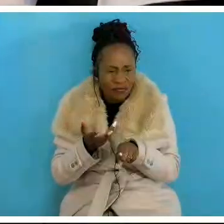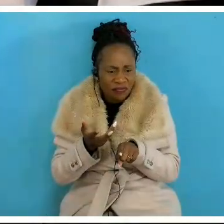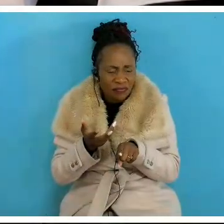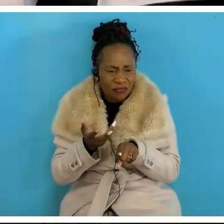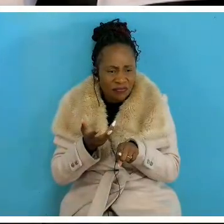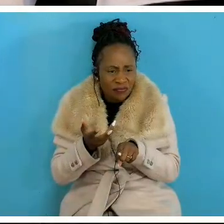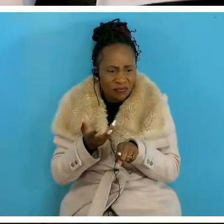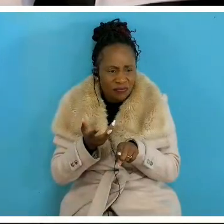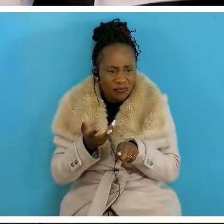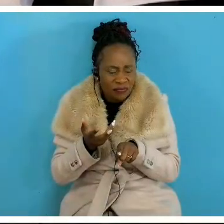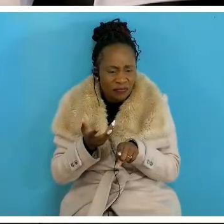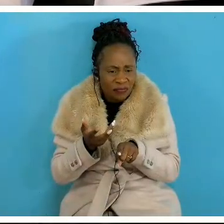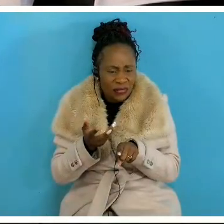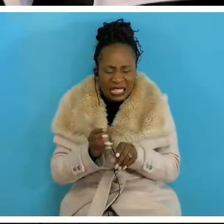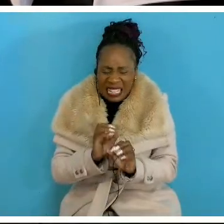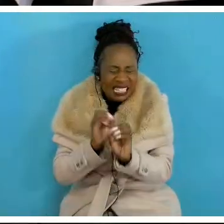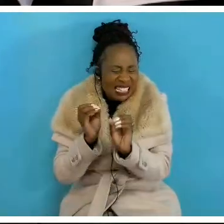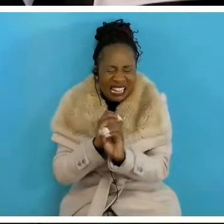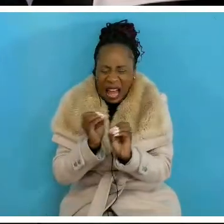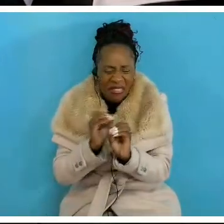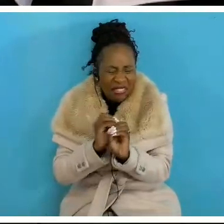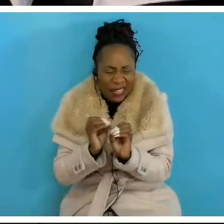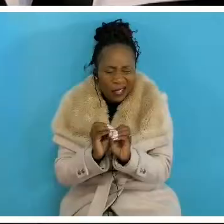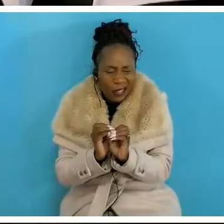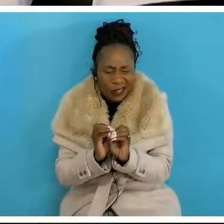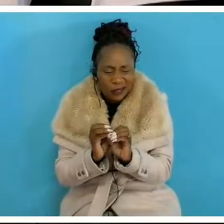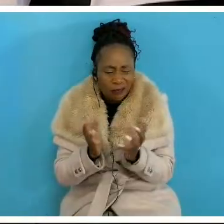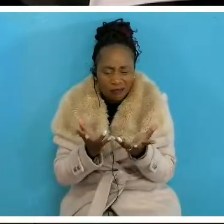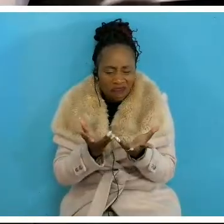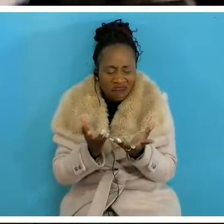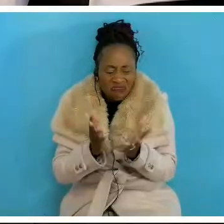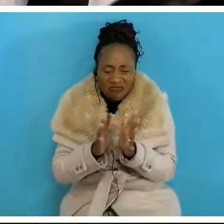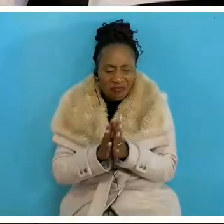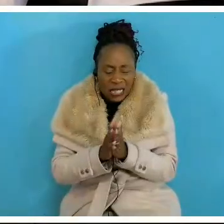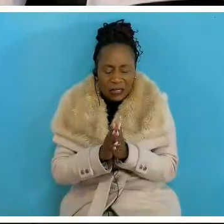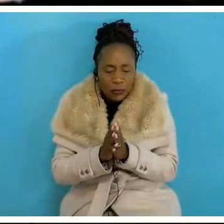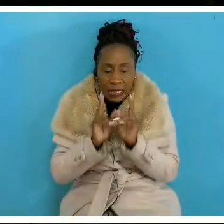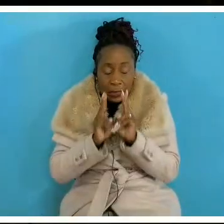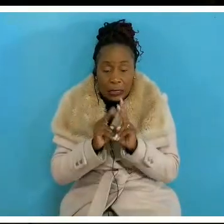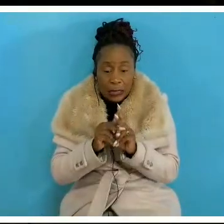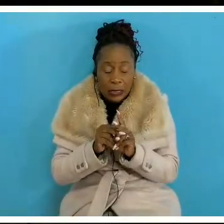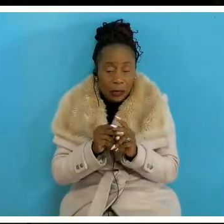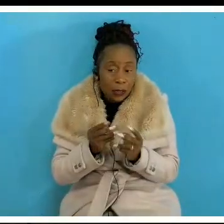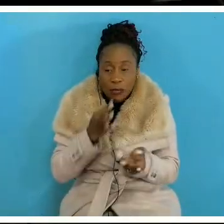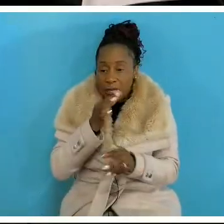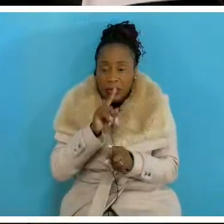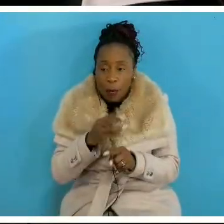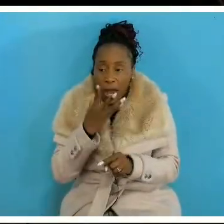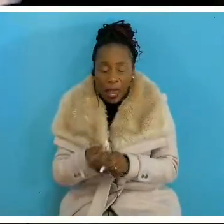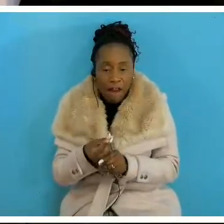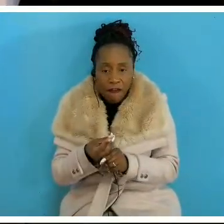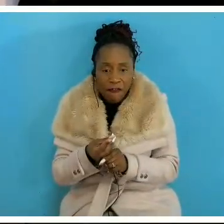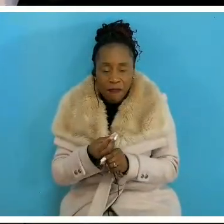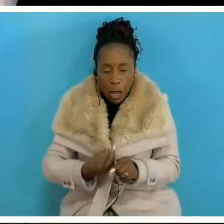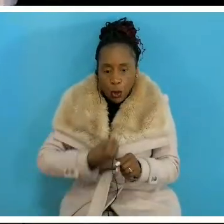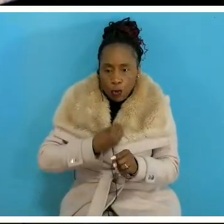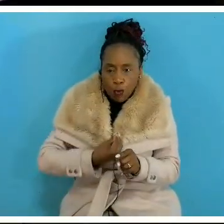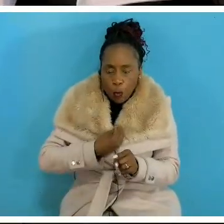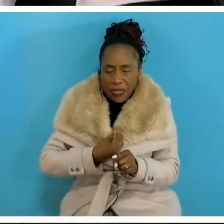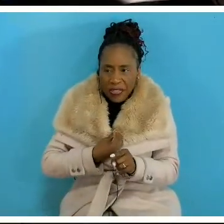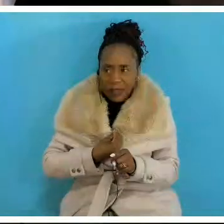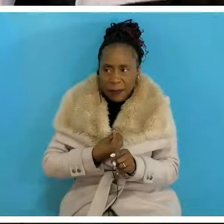reactionary. Like, I mean, there's nothing proactive to say that, okay, we have like the youth that